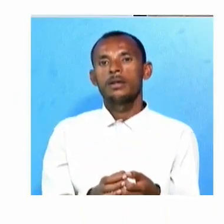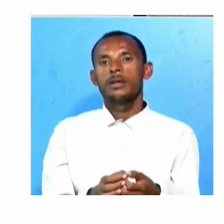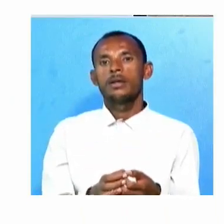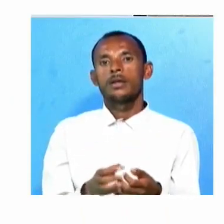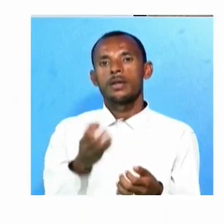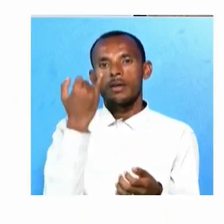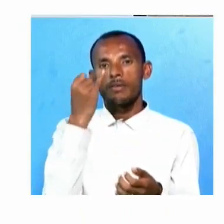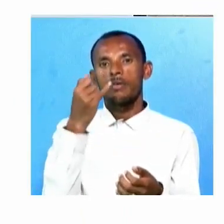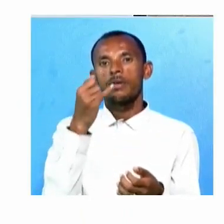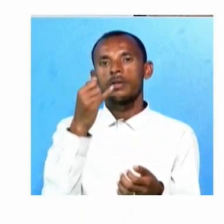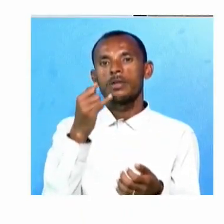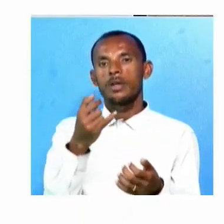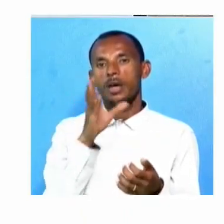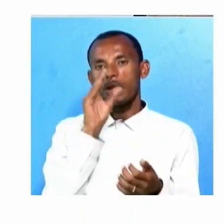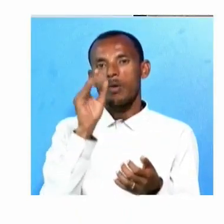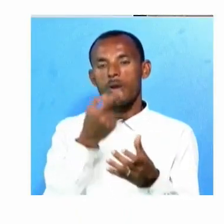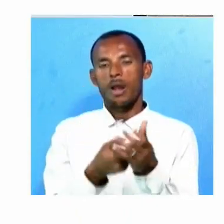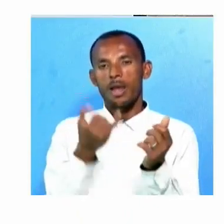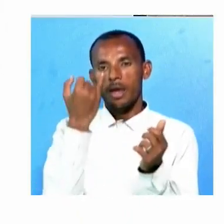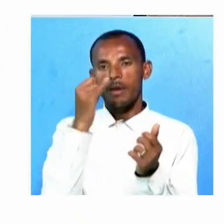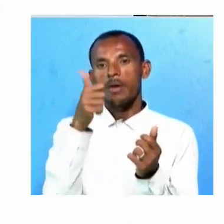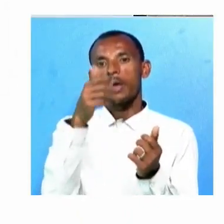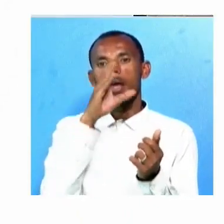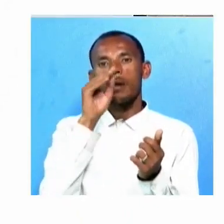if this is true,